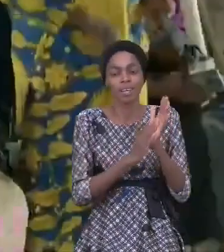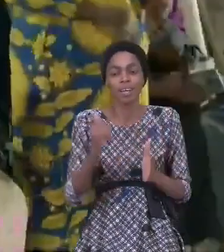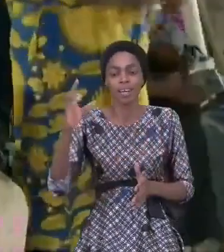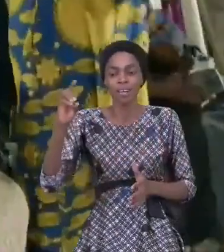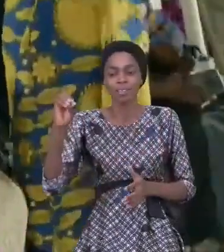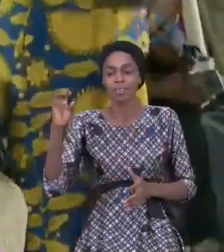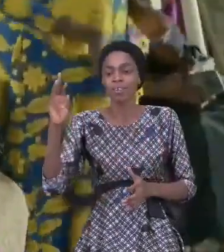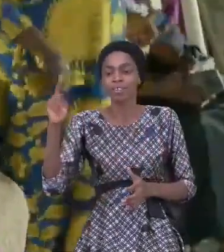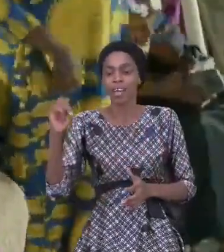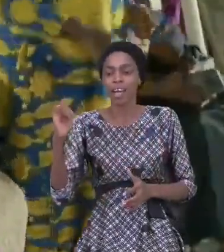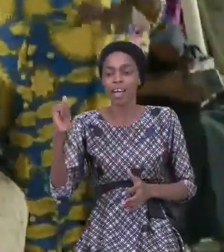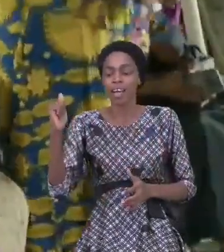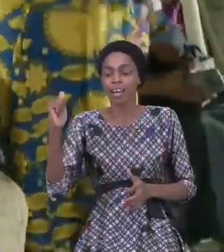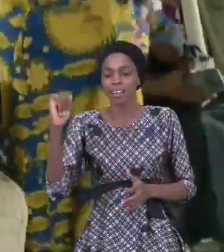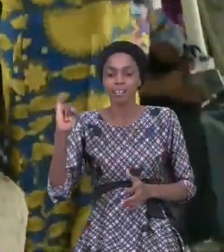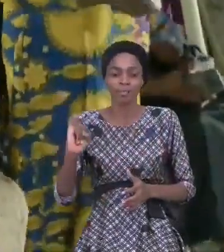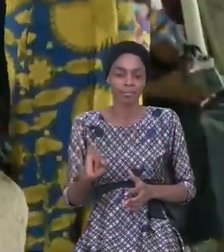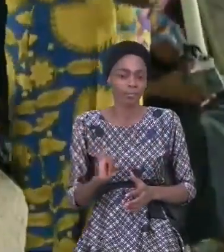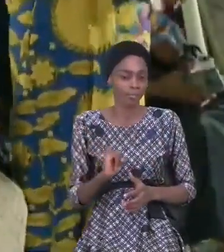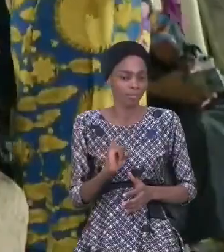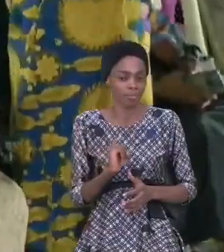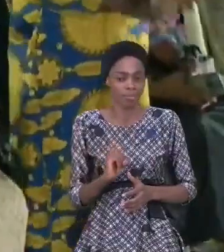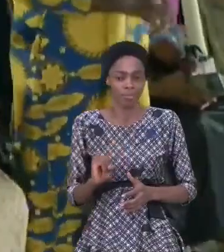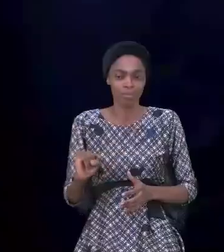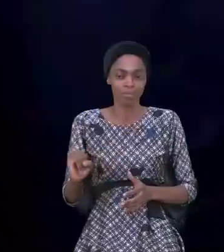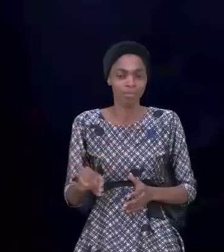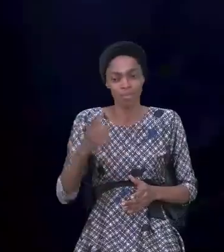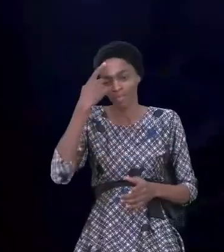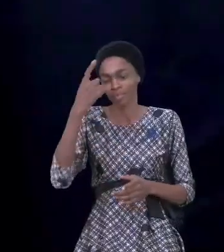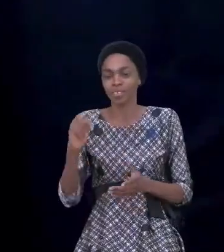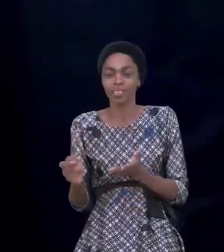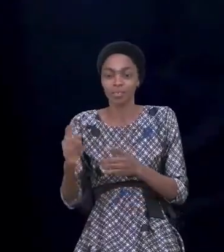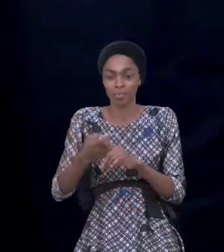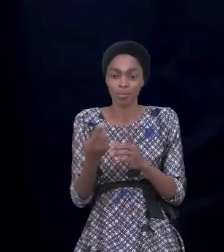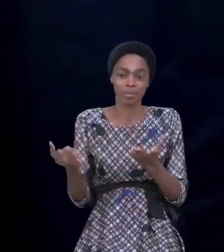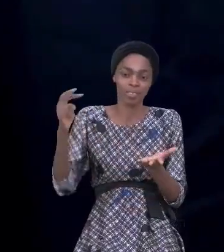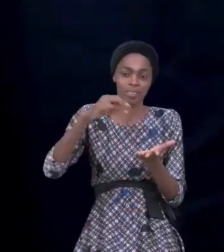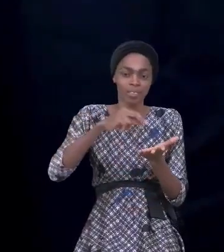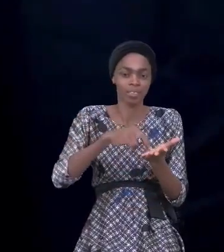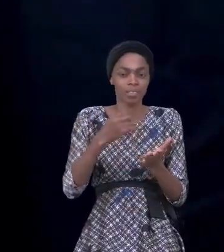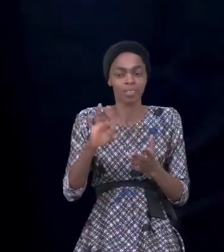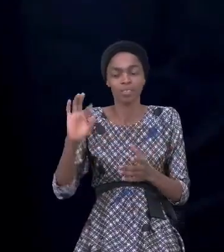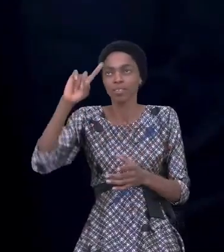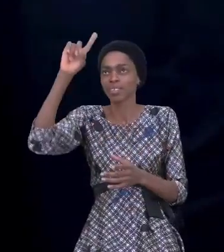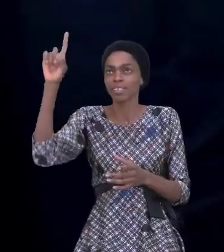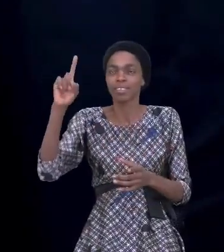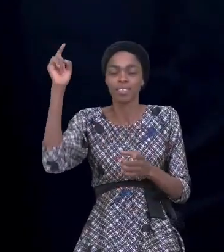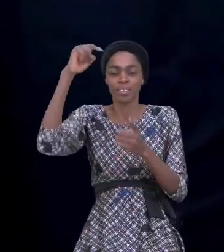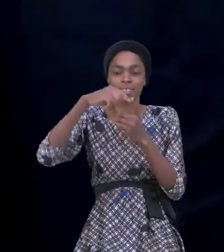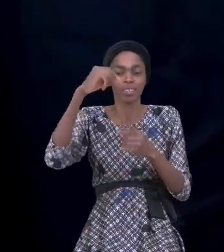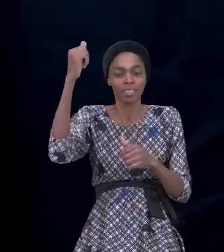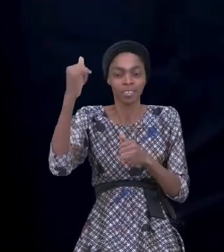Praise Adonai from the rising of the sun till the end of